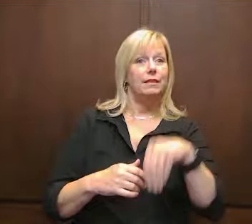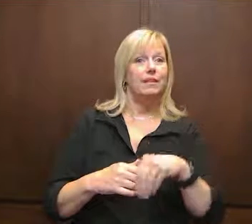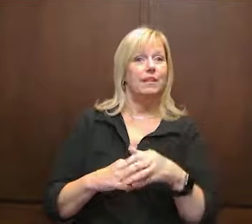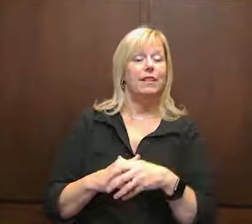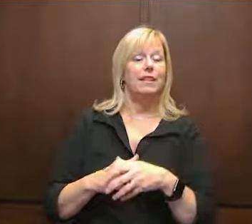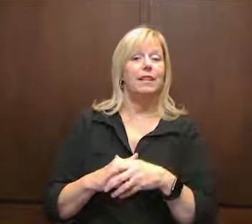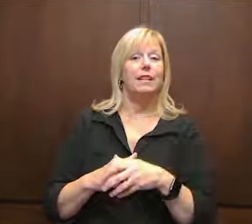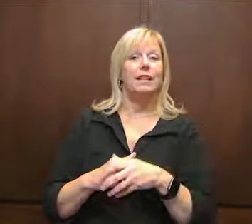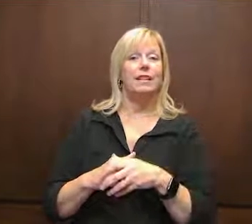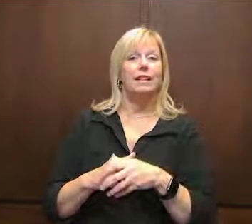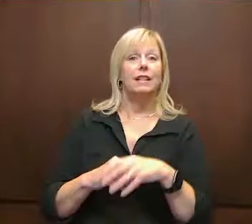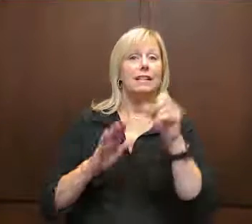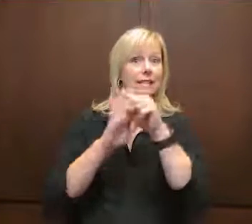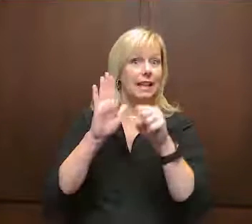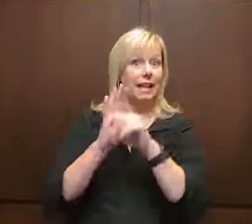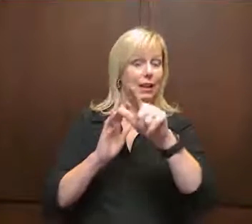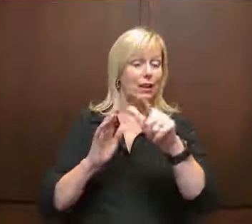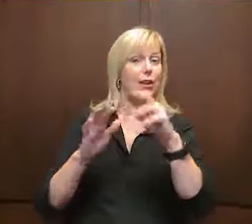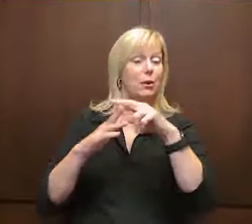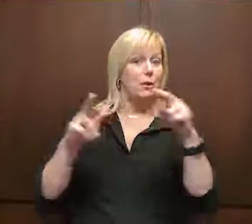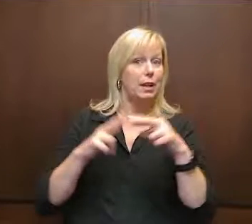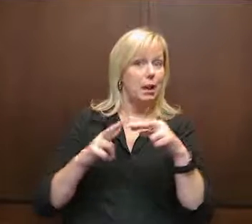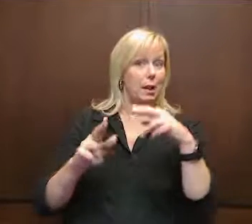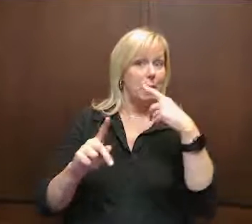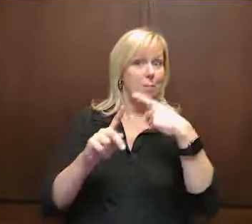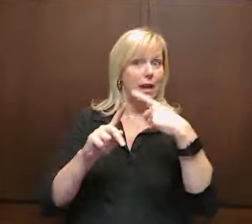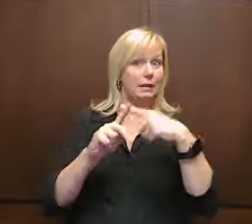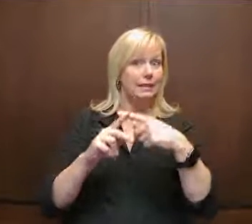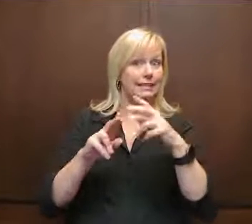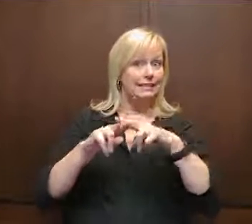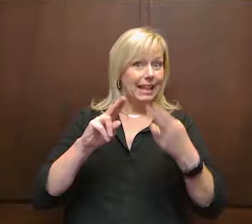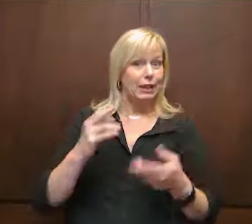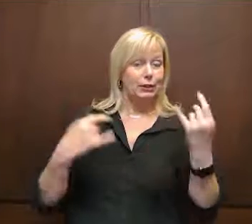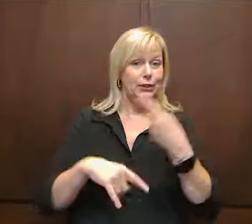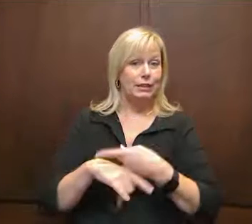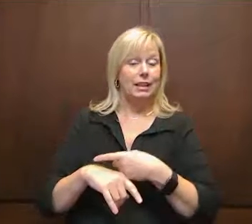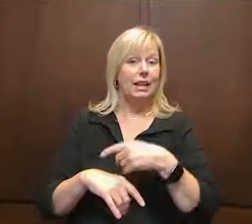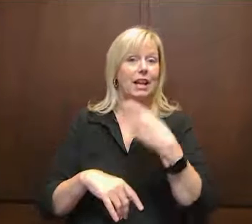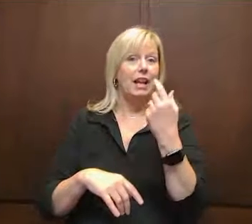13.9%. The state has our regional positivity also down today to